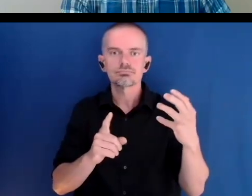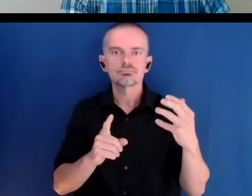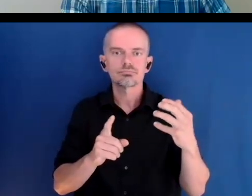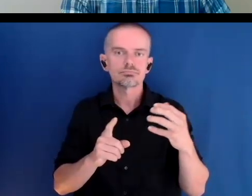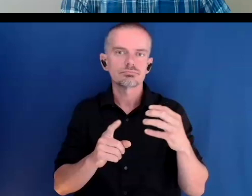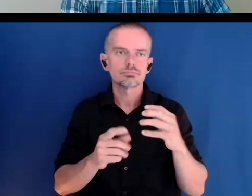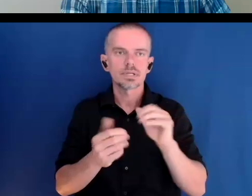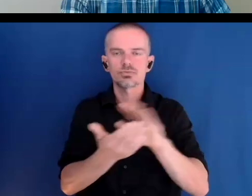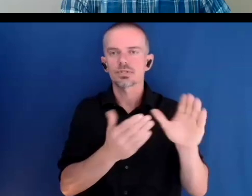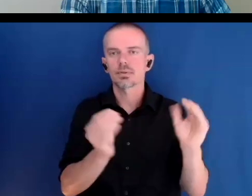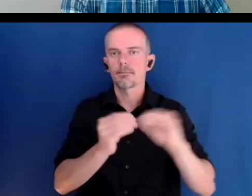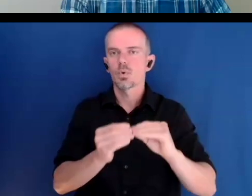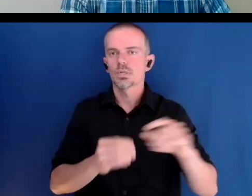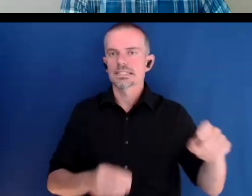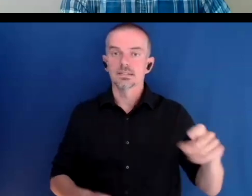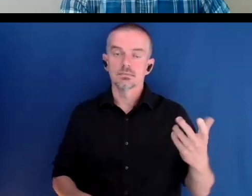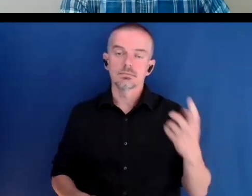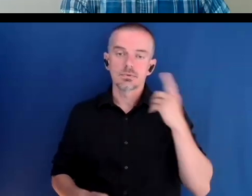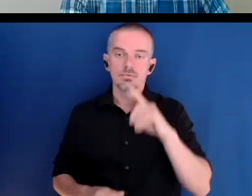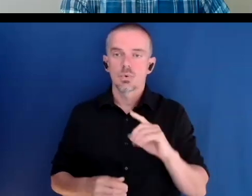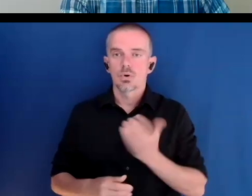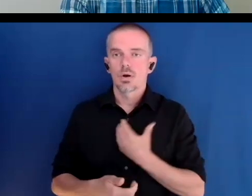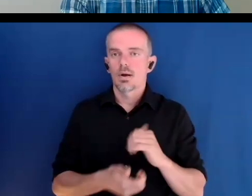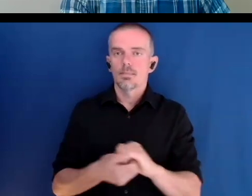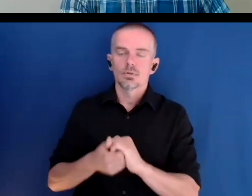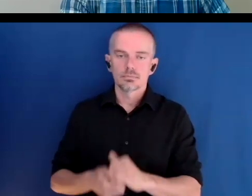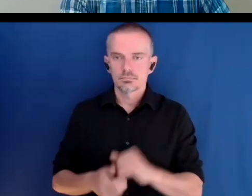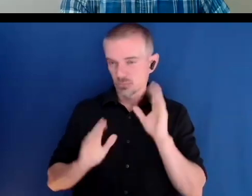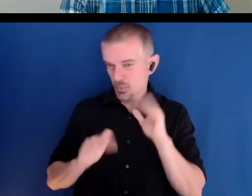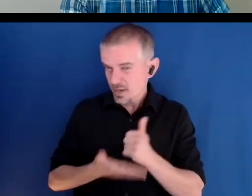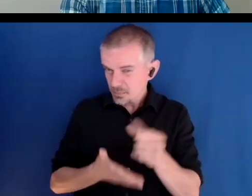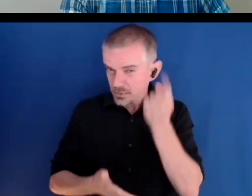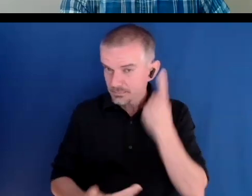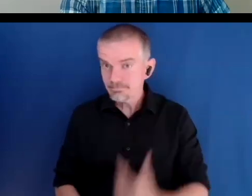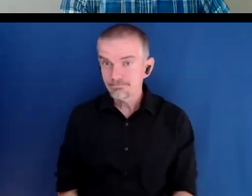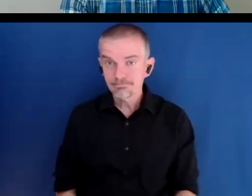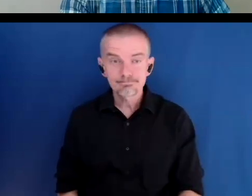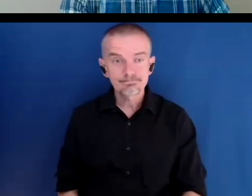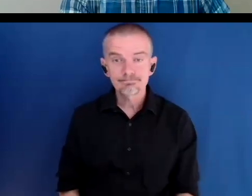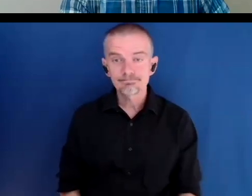more and more needs for our partners. Hopefully that's helpful as a start.